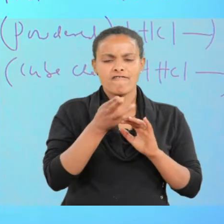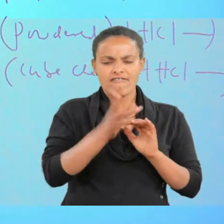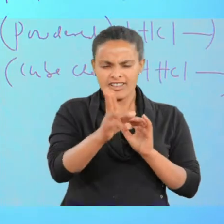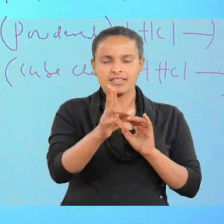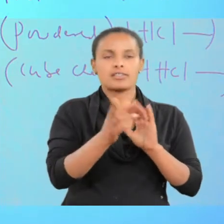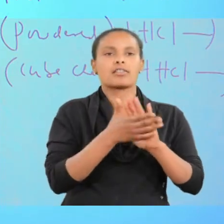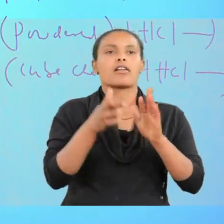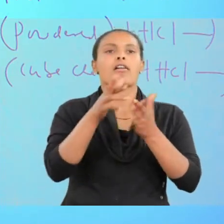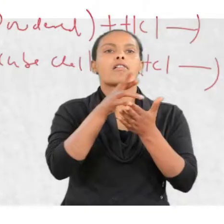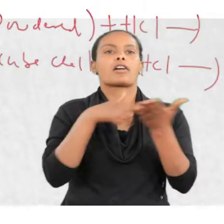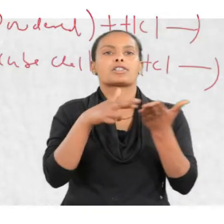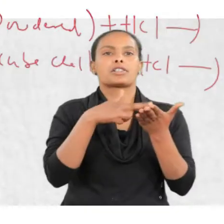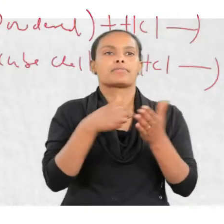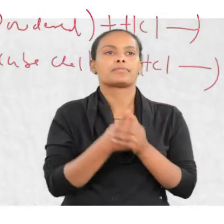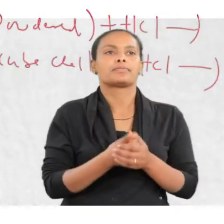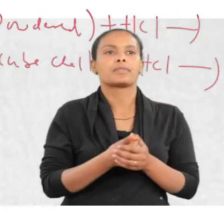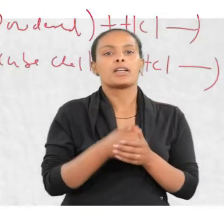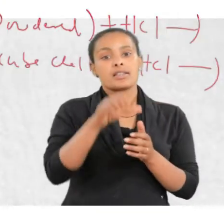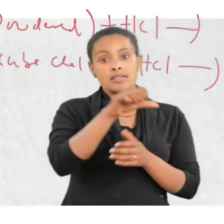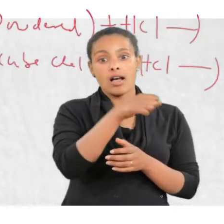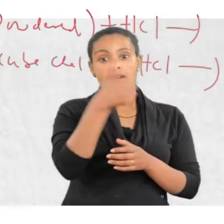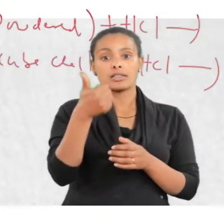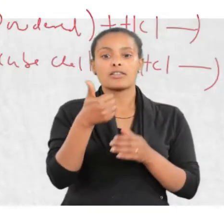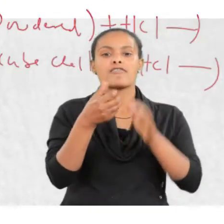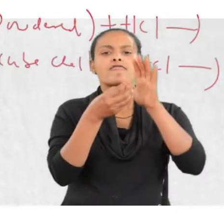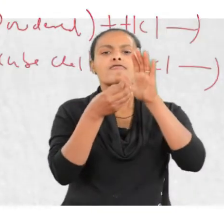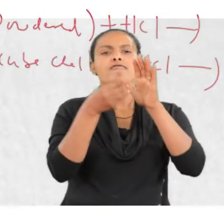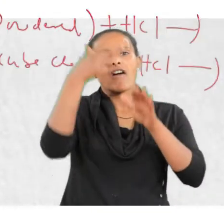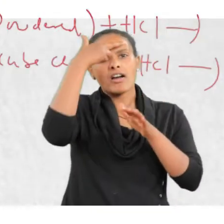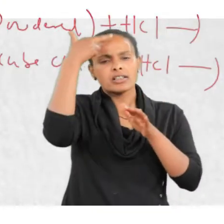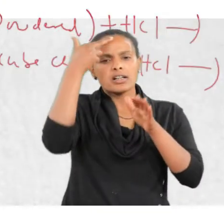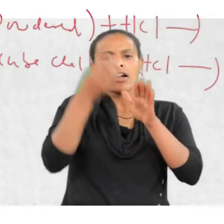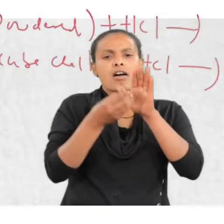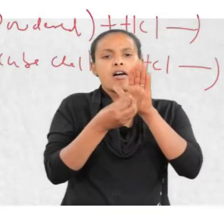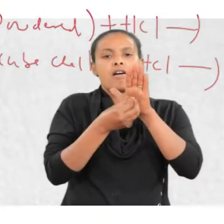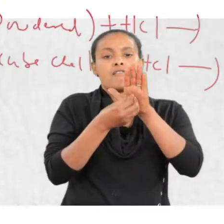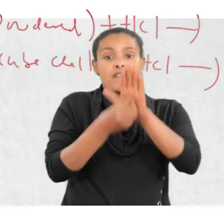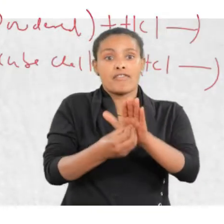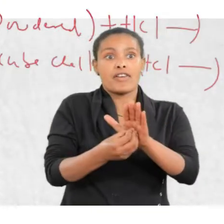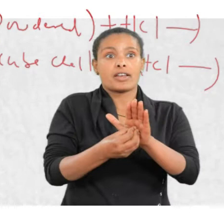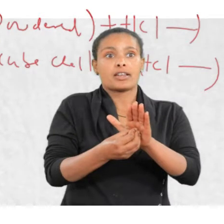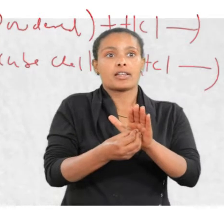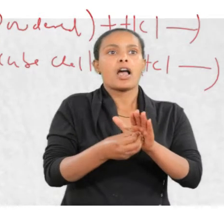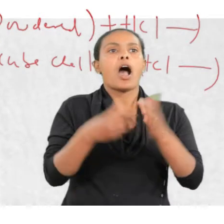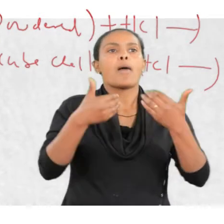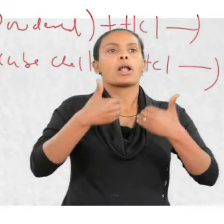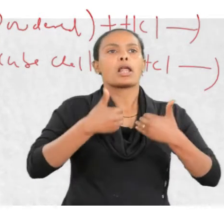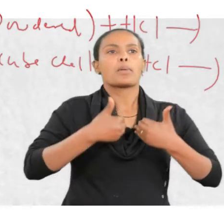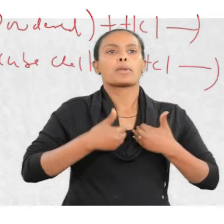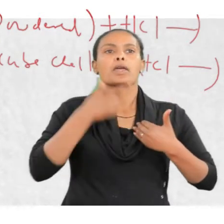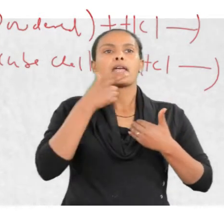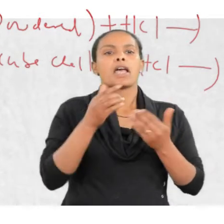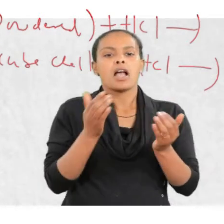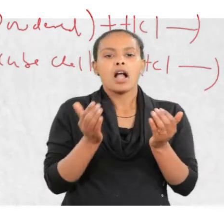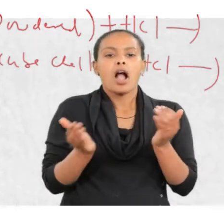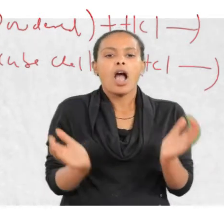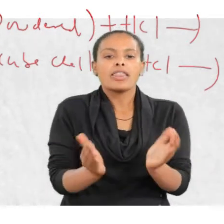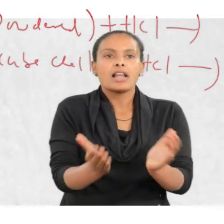than this. The other factor which affects rate of the reaction is availability of a